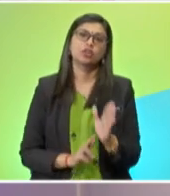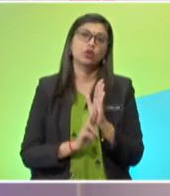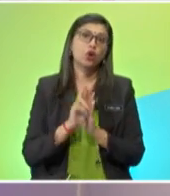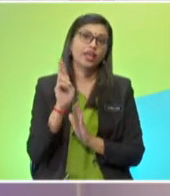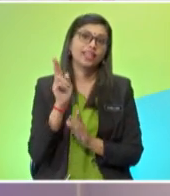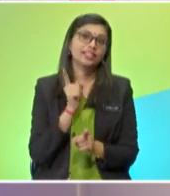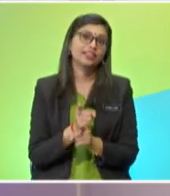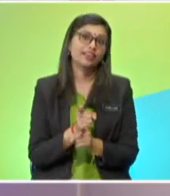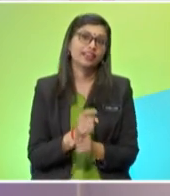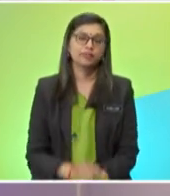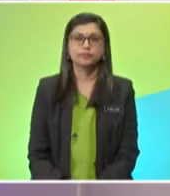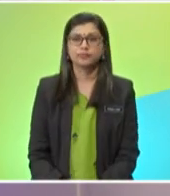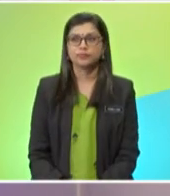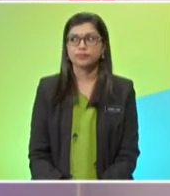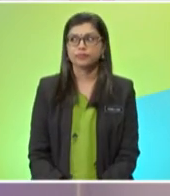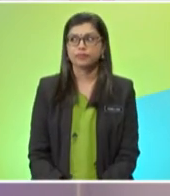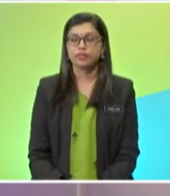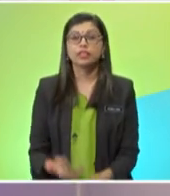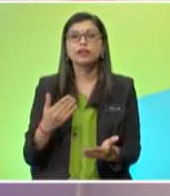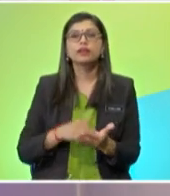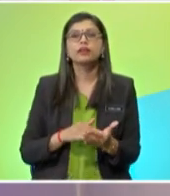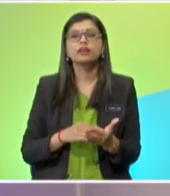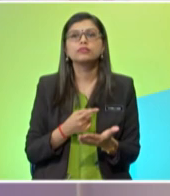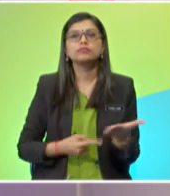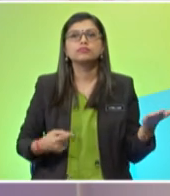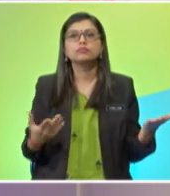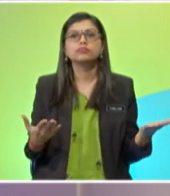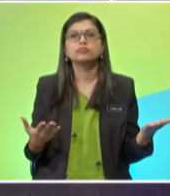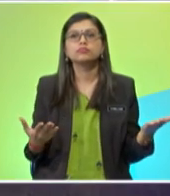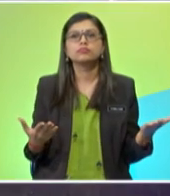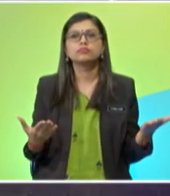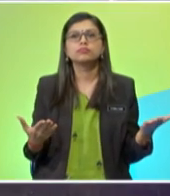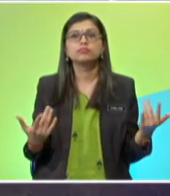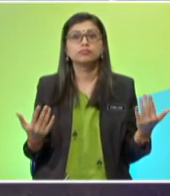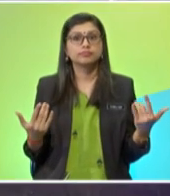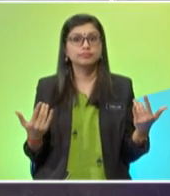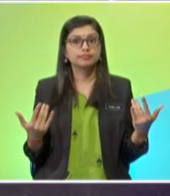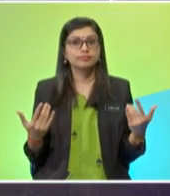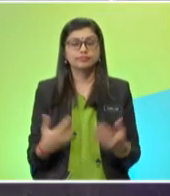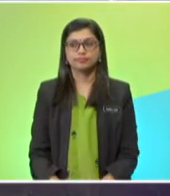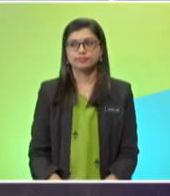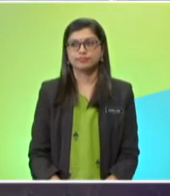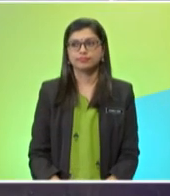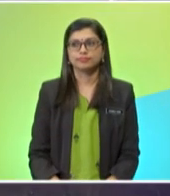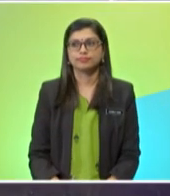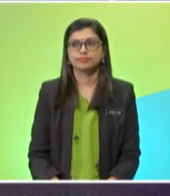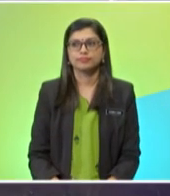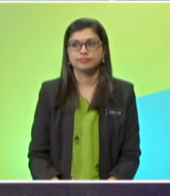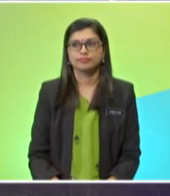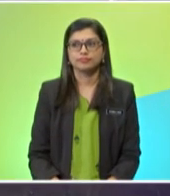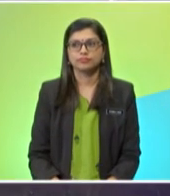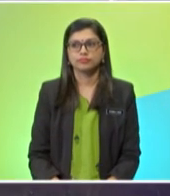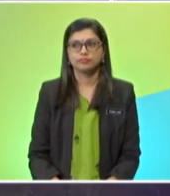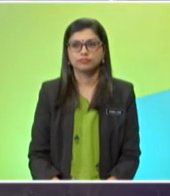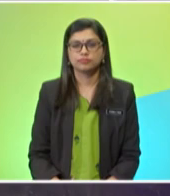Oh, yay. Now, let's move to another picture. What is the other one? What is the second one? Is it... Wait, I